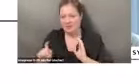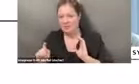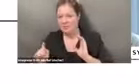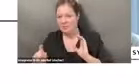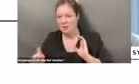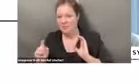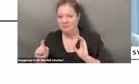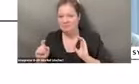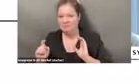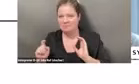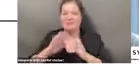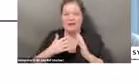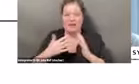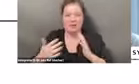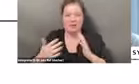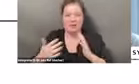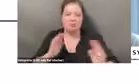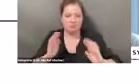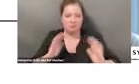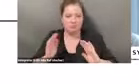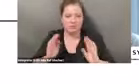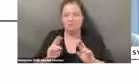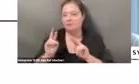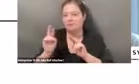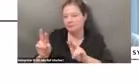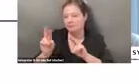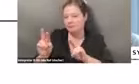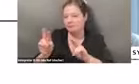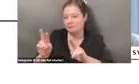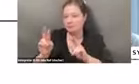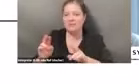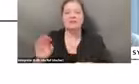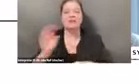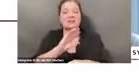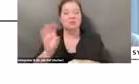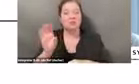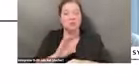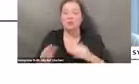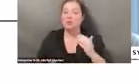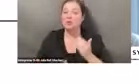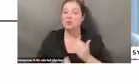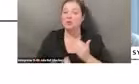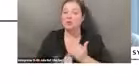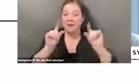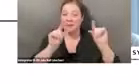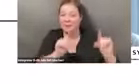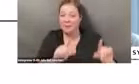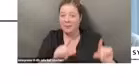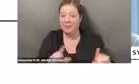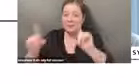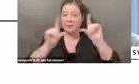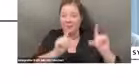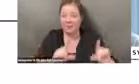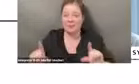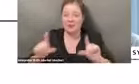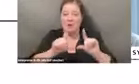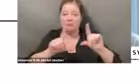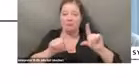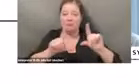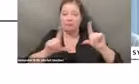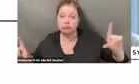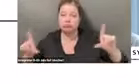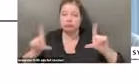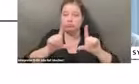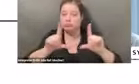see the sign language interpretation. And with the new setup in Zoom, you can move around and really make the sign language large or big and